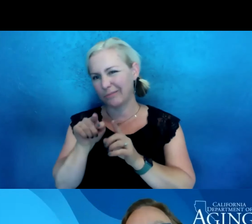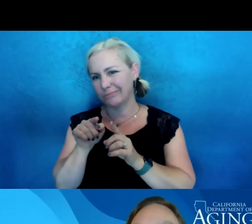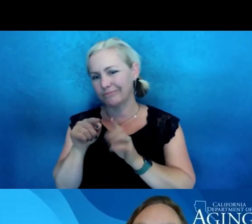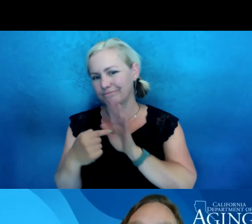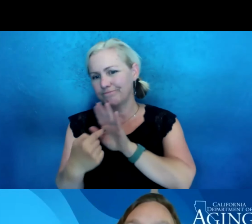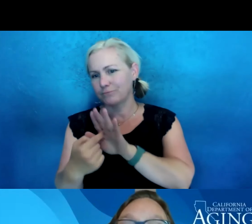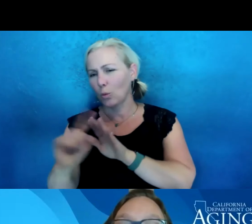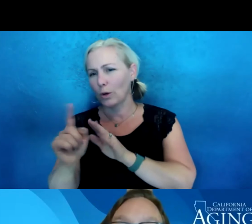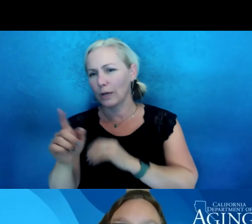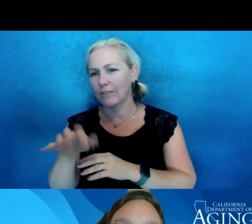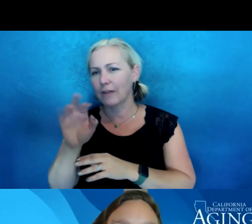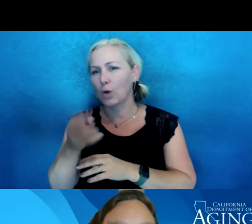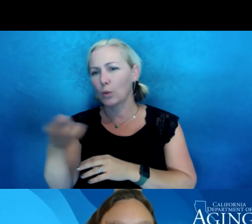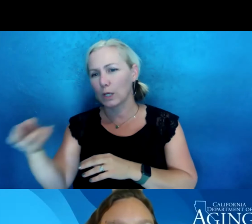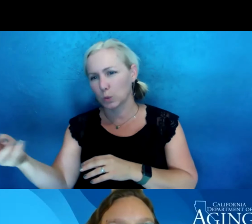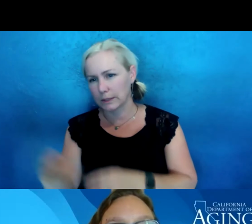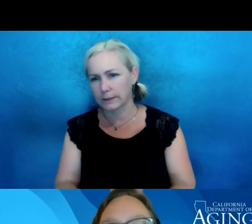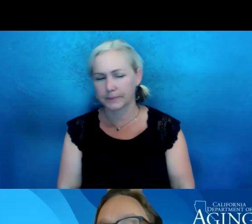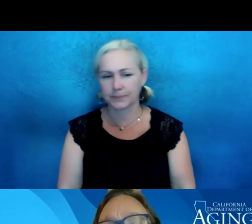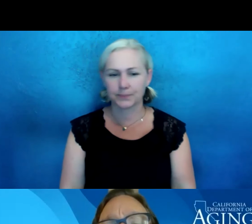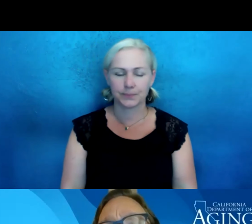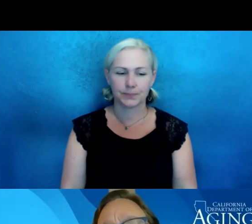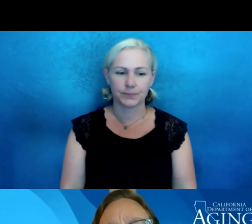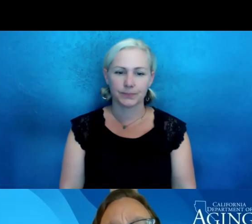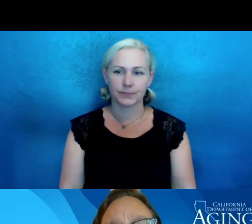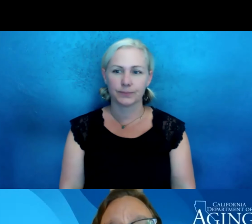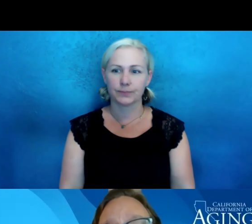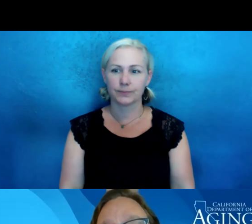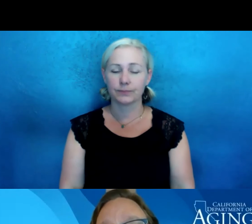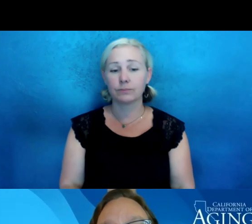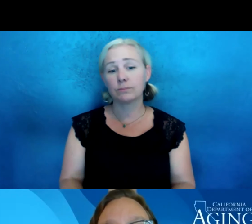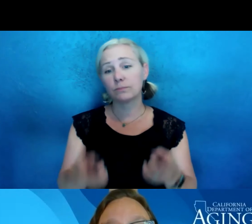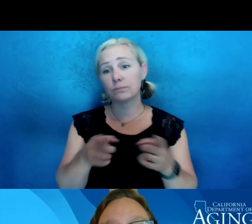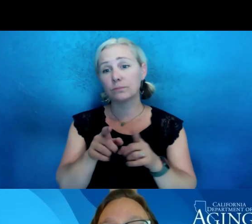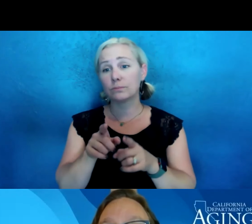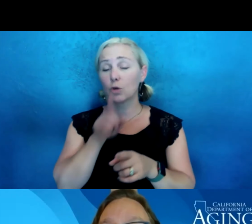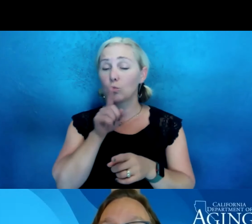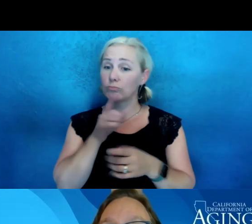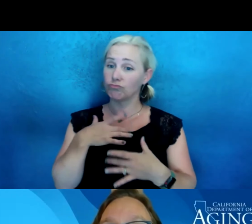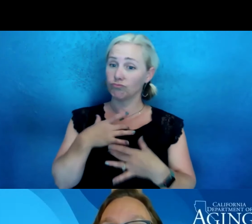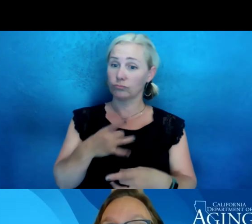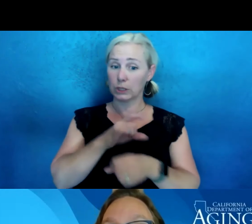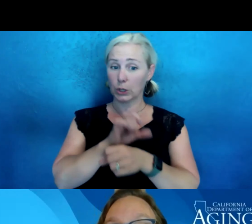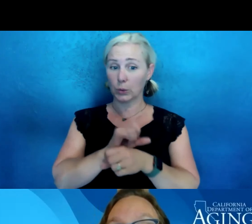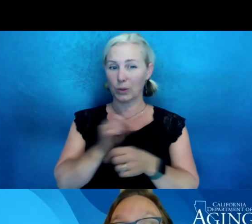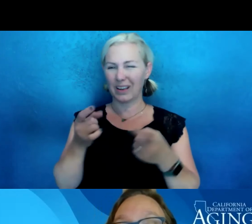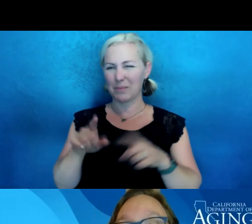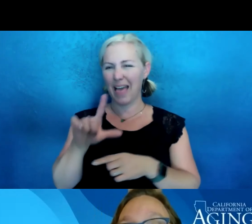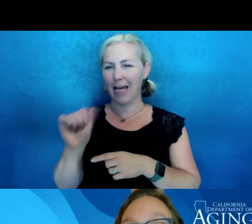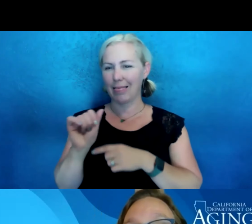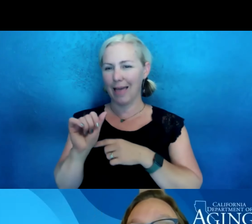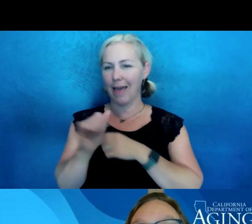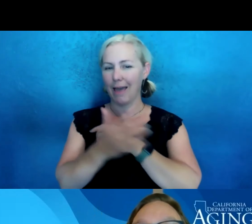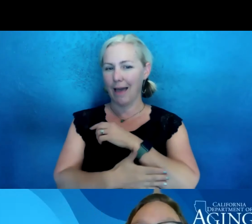today. The original documents are. There's also really interesting work happening in LA County, where the Board of Supervisors has taken